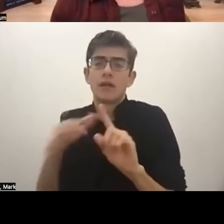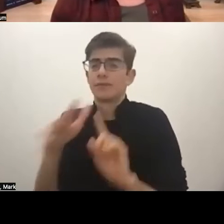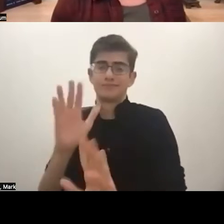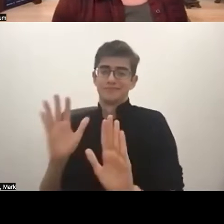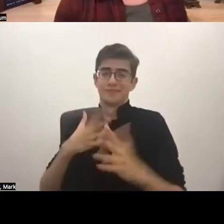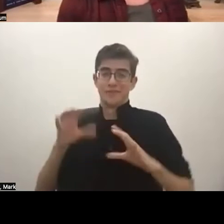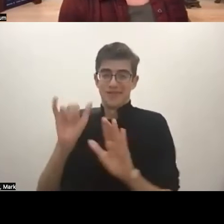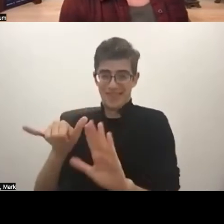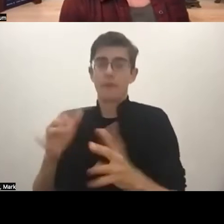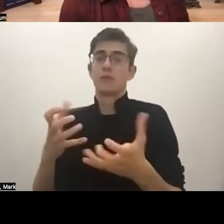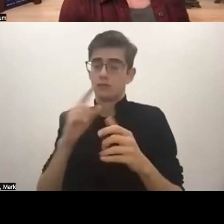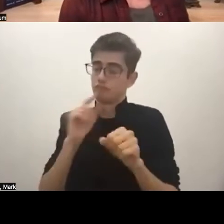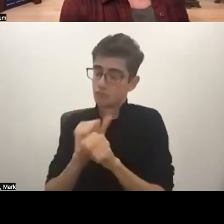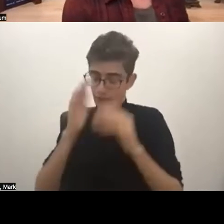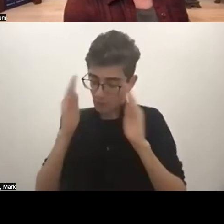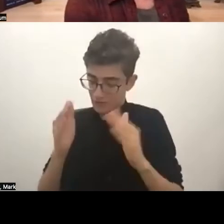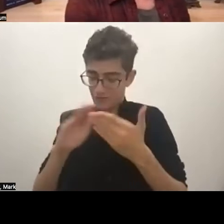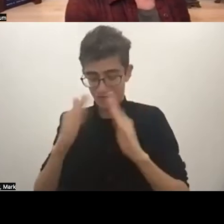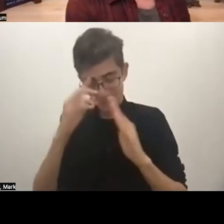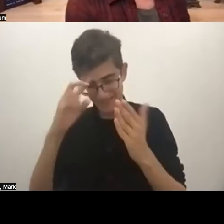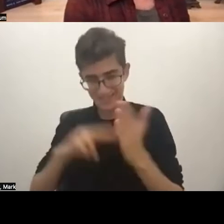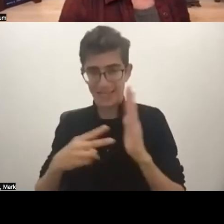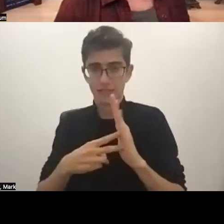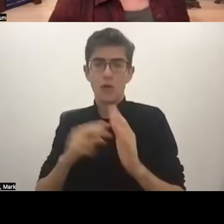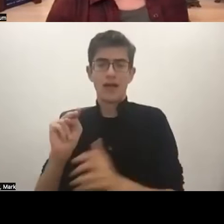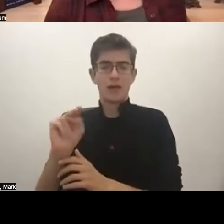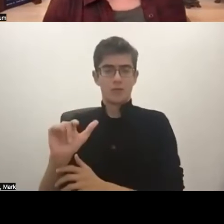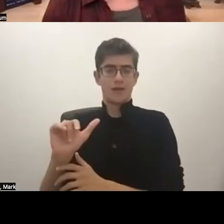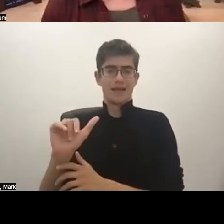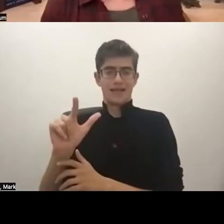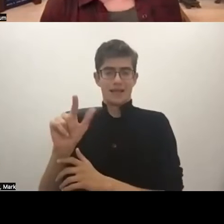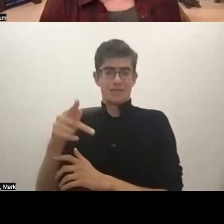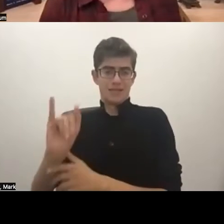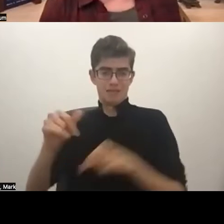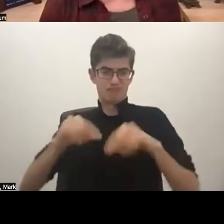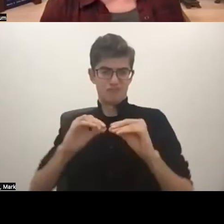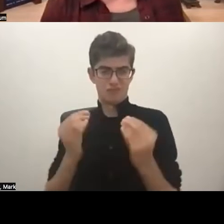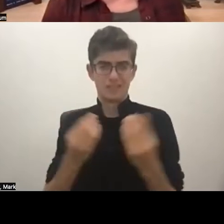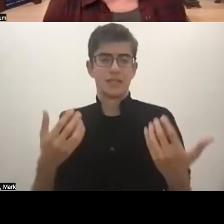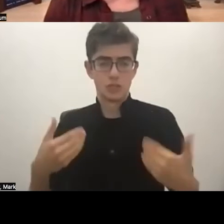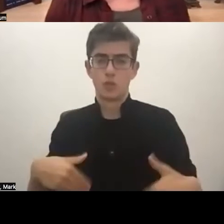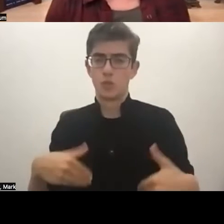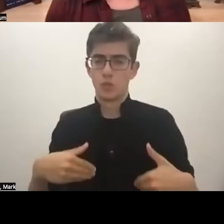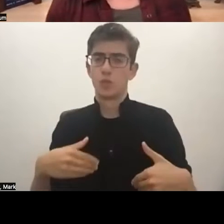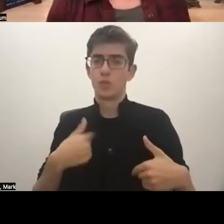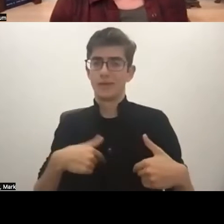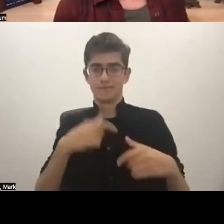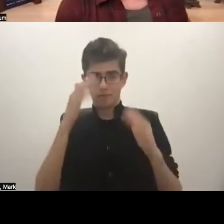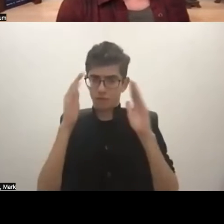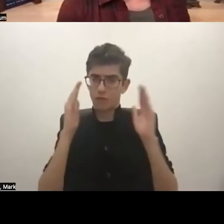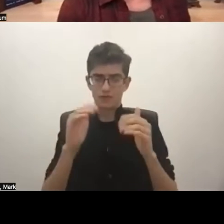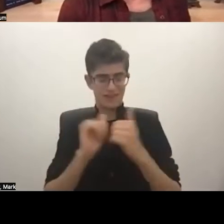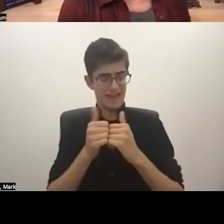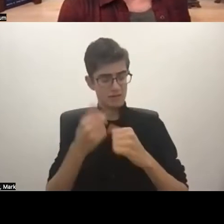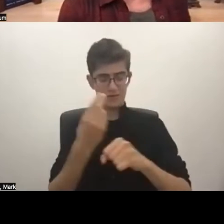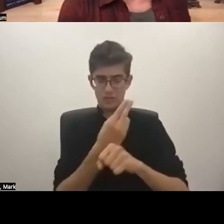lens, which is what New York Lawyers of the Public Interest is all about, as originators of this kind of approach to law, is how do we use